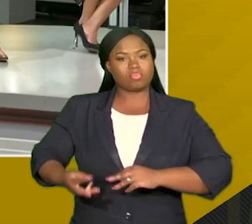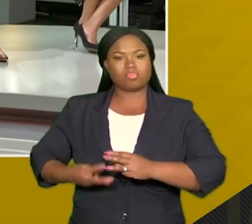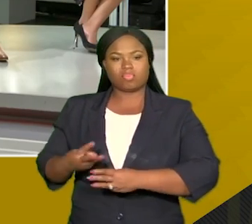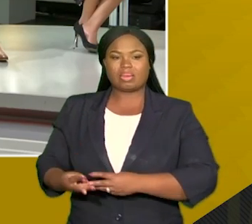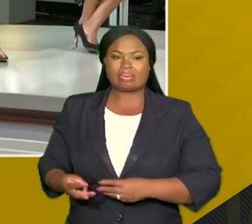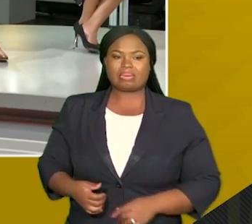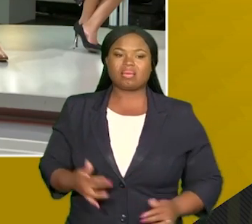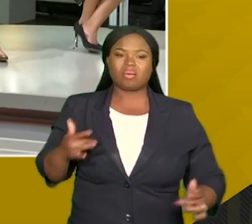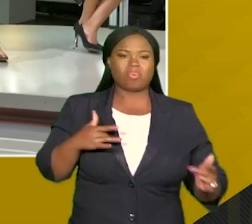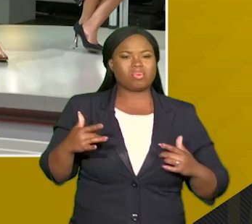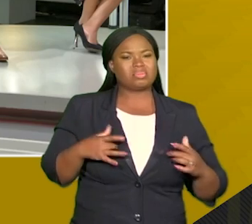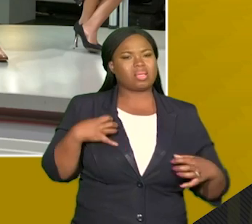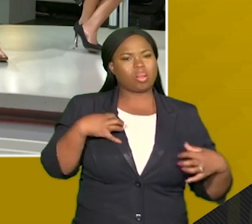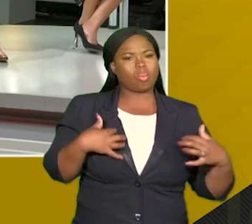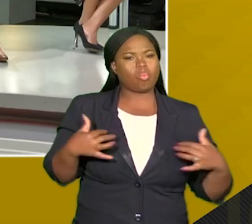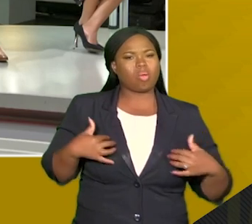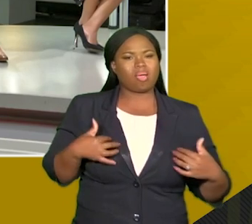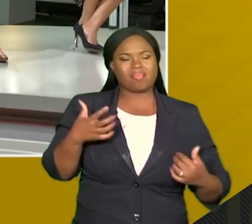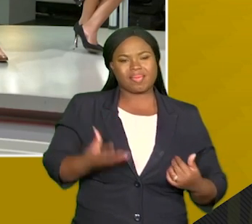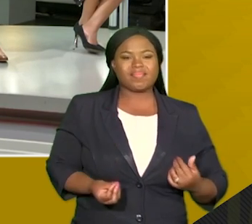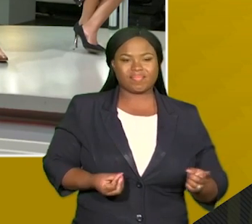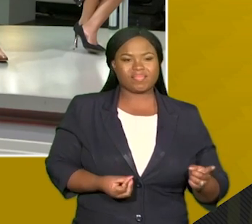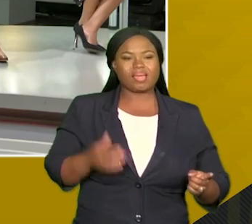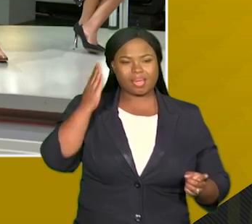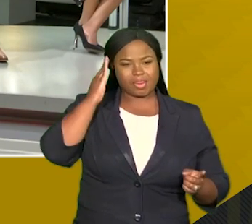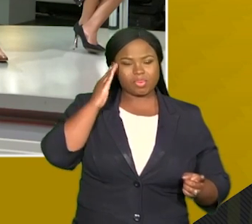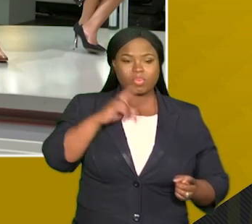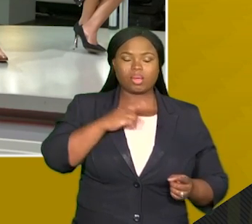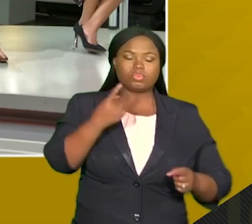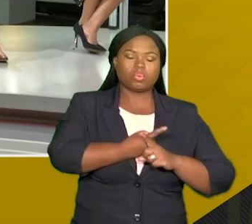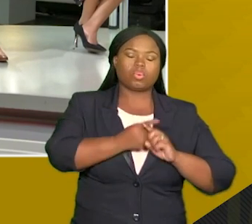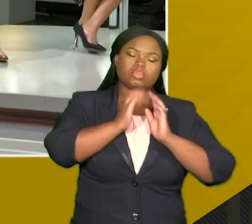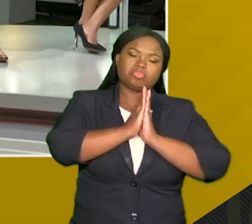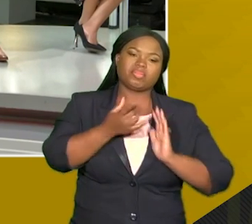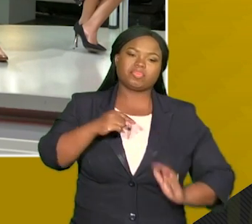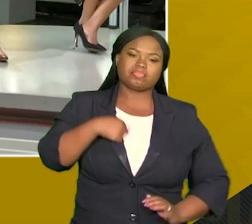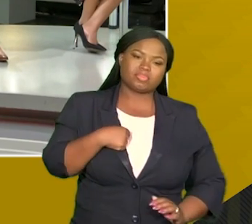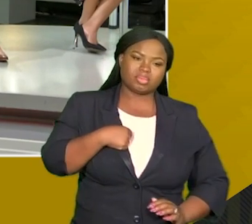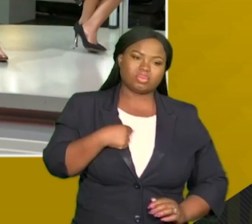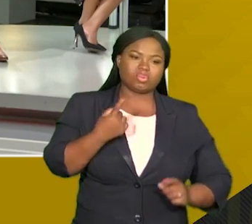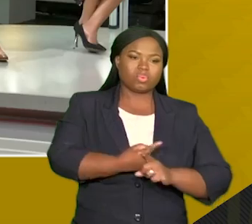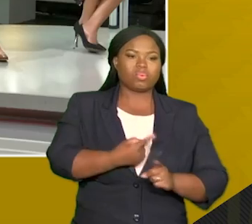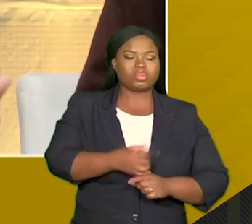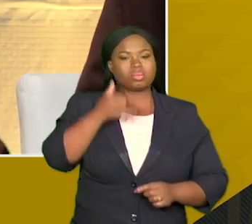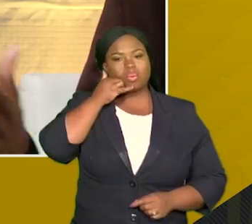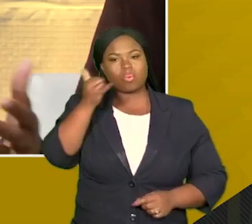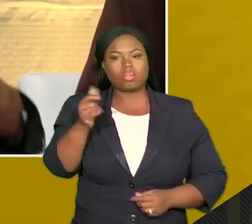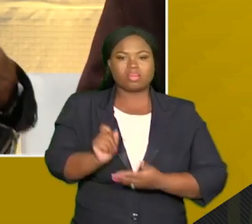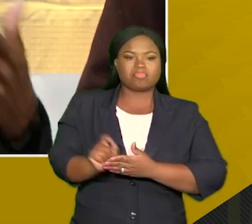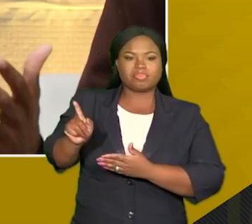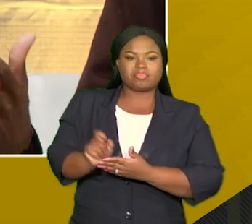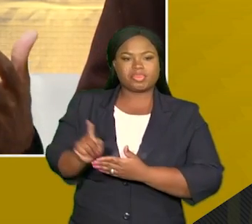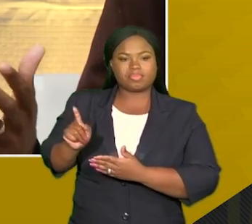work, how does she cope? Mm. Because she continues to pray for me. Yeah. She continues to call me, to send me messages